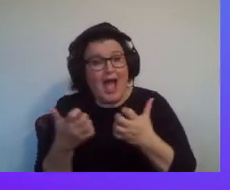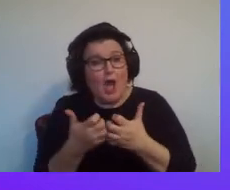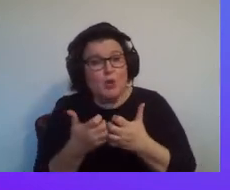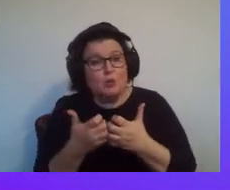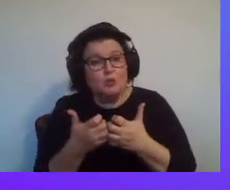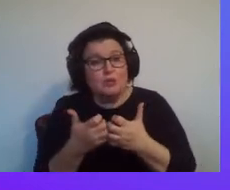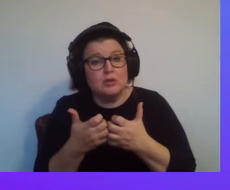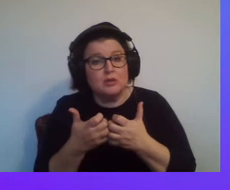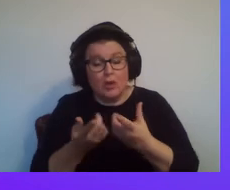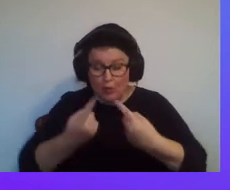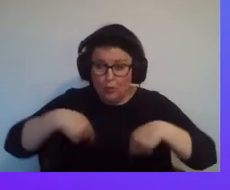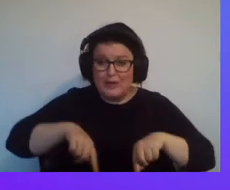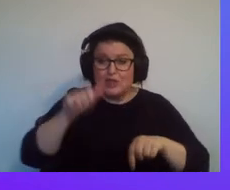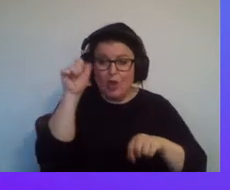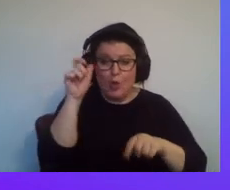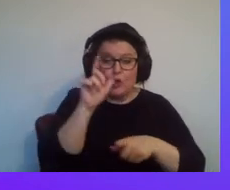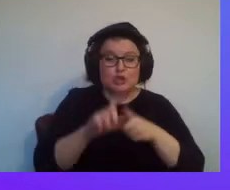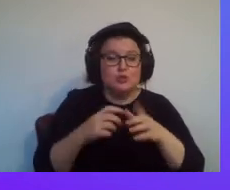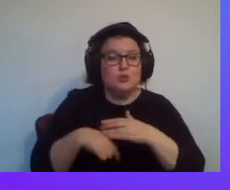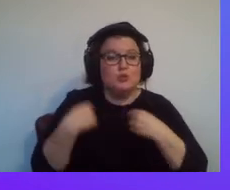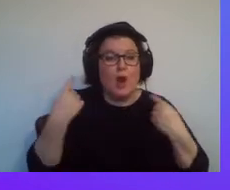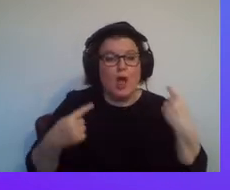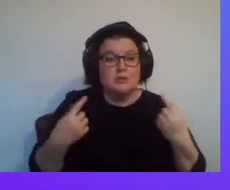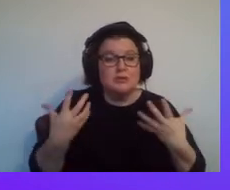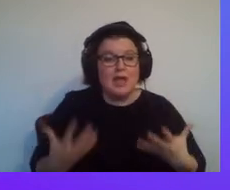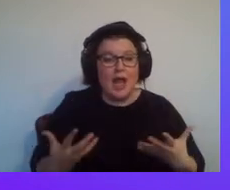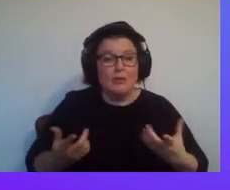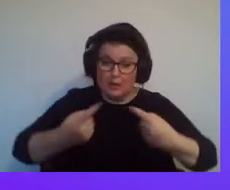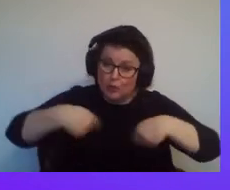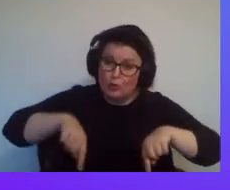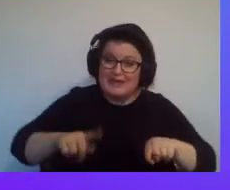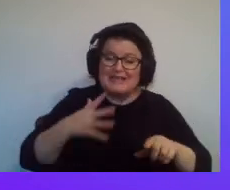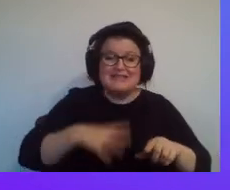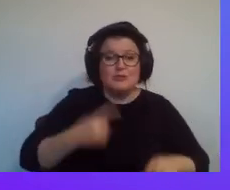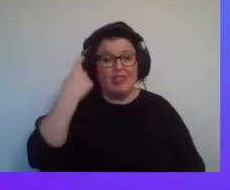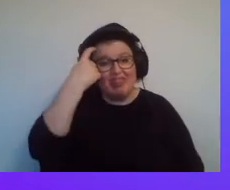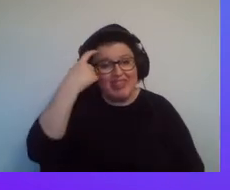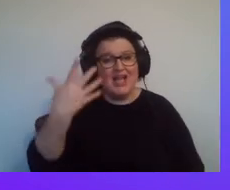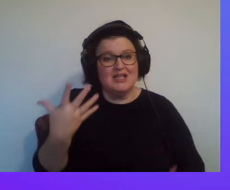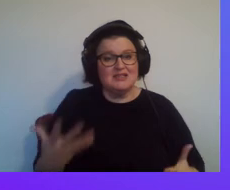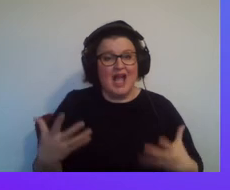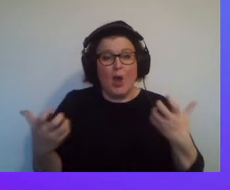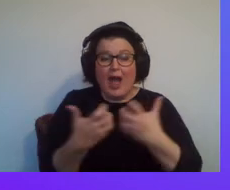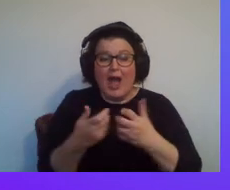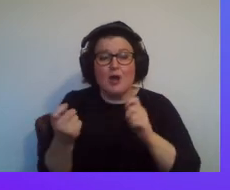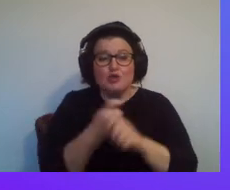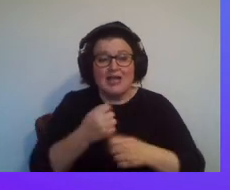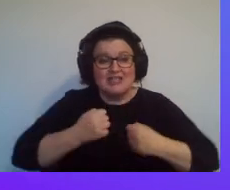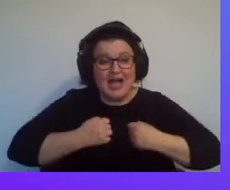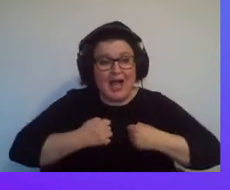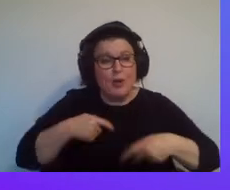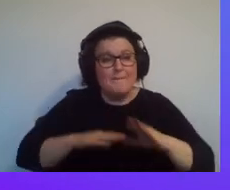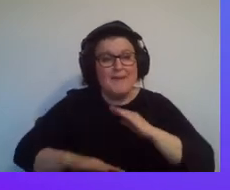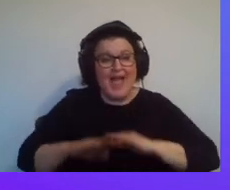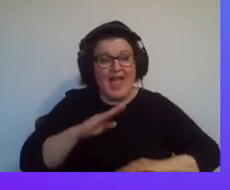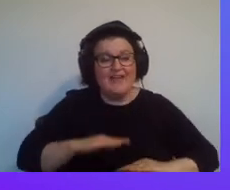to also think about how we change this as well. We have a question from Colin E. He says, when will the data